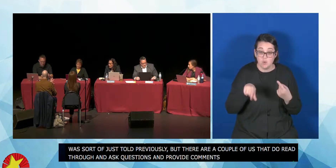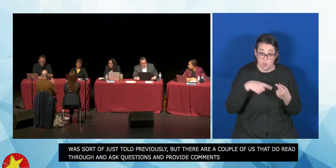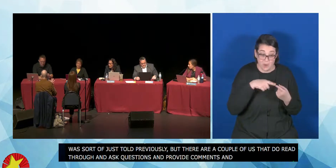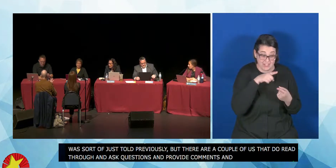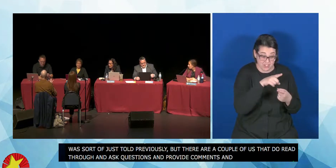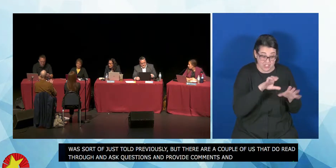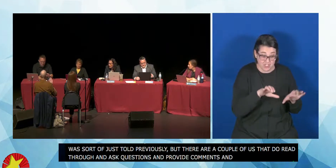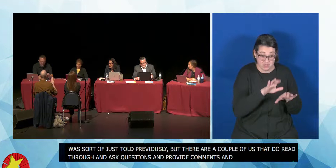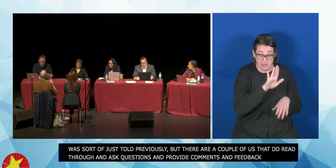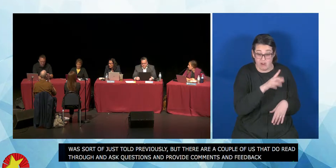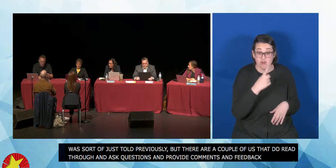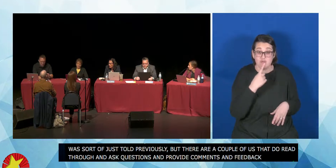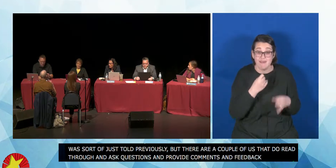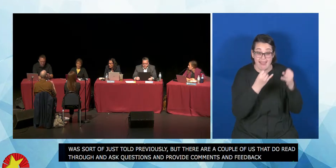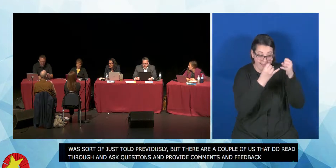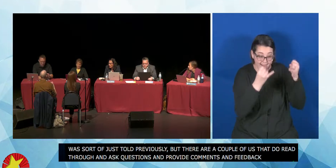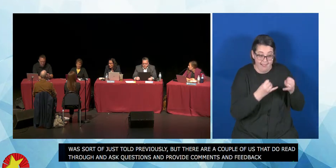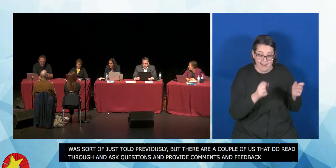So